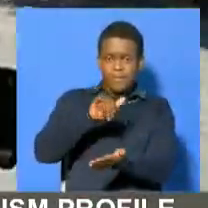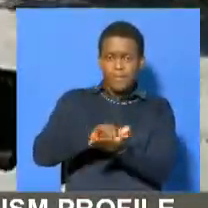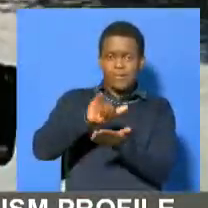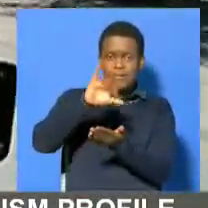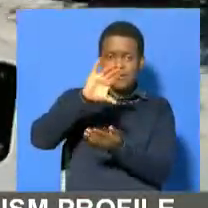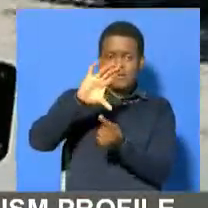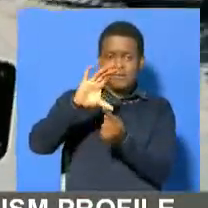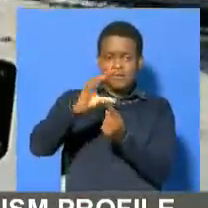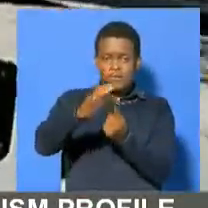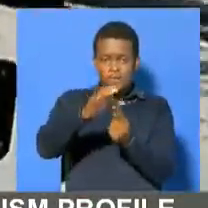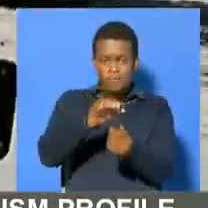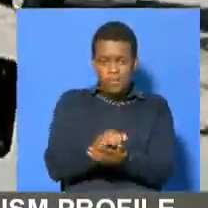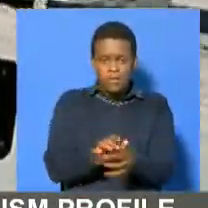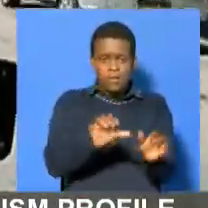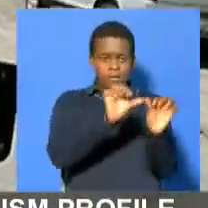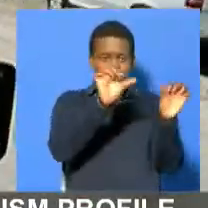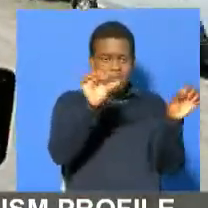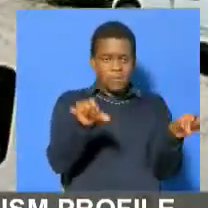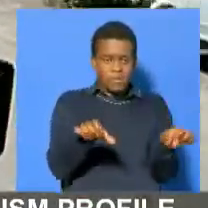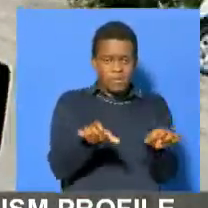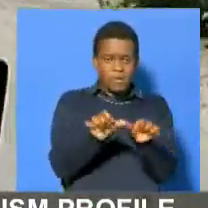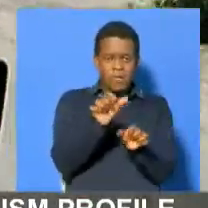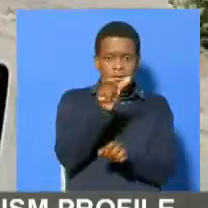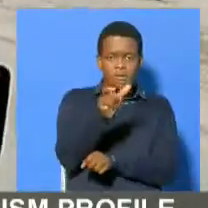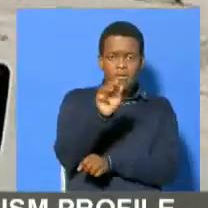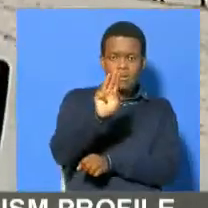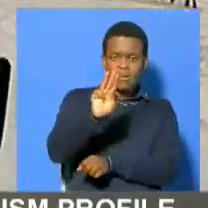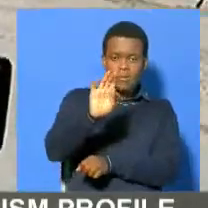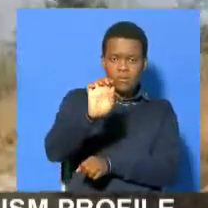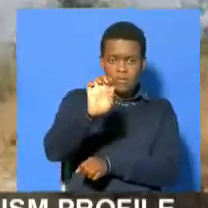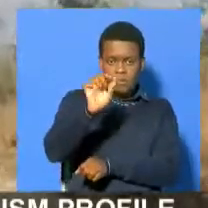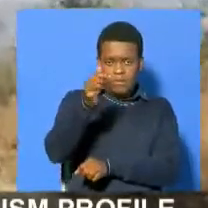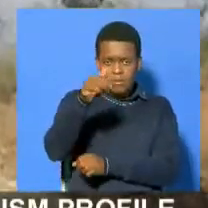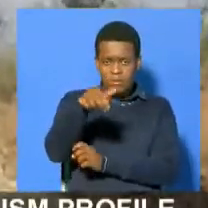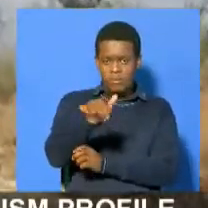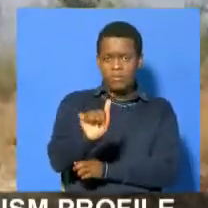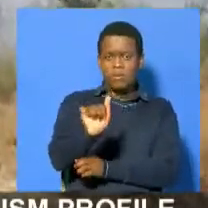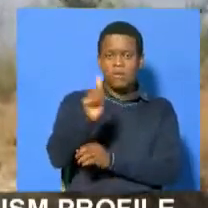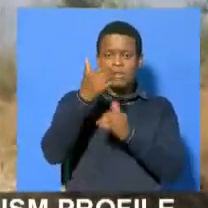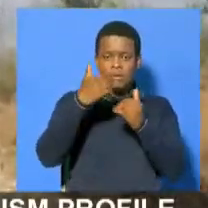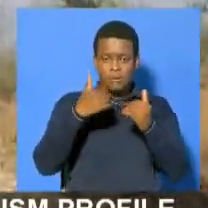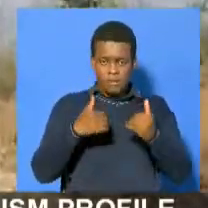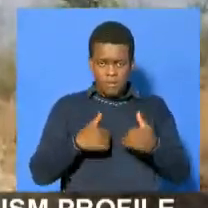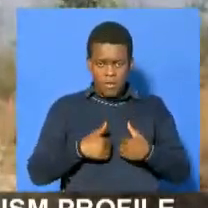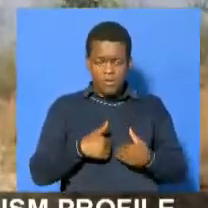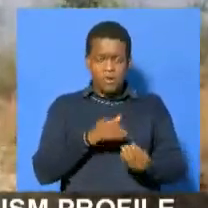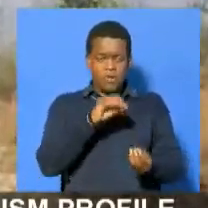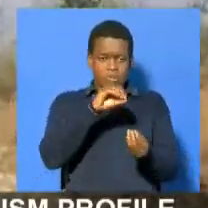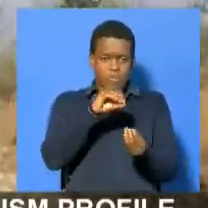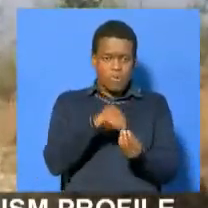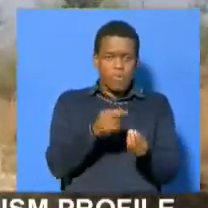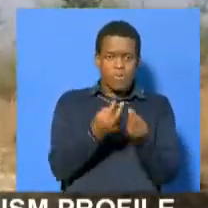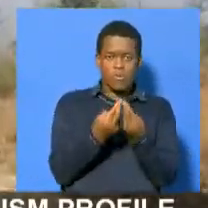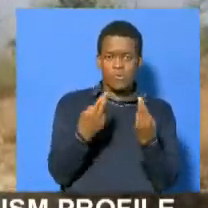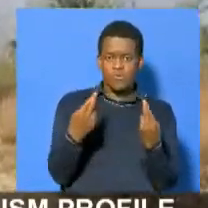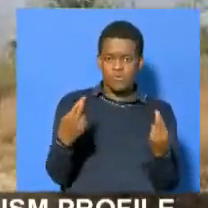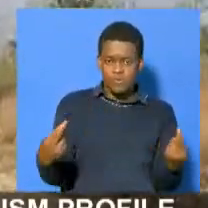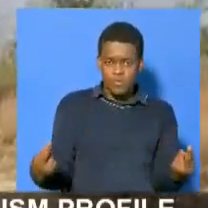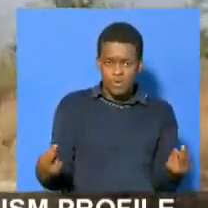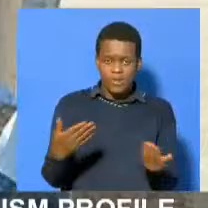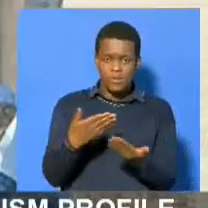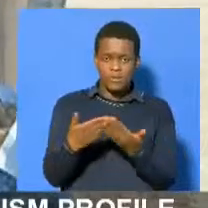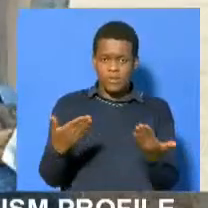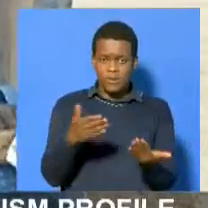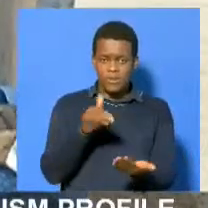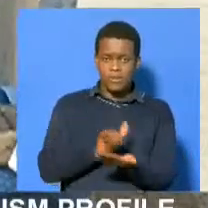heritage. Gweta, on the edge of the Makadikadi Pens, is rich in history and heritage, something that